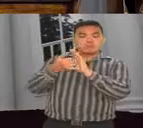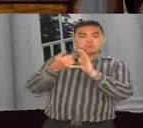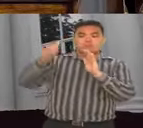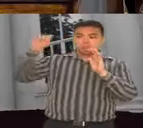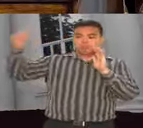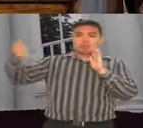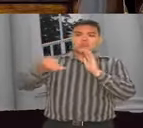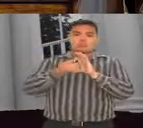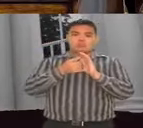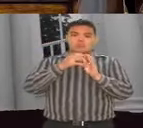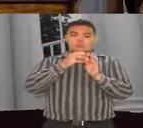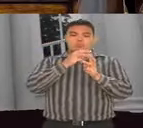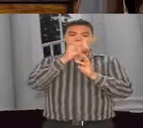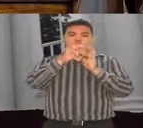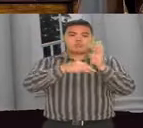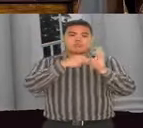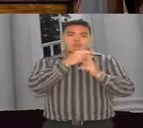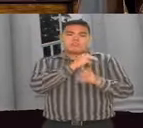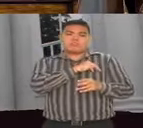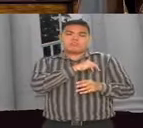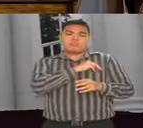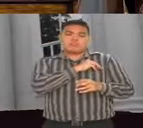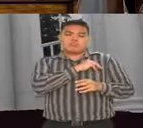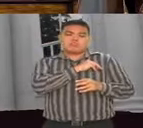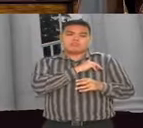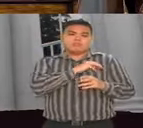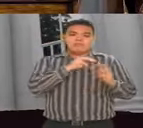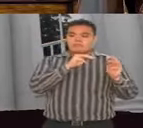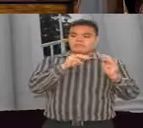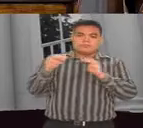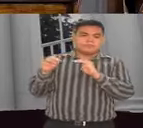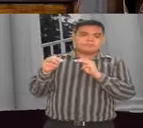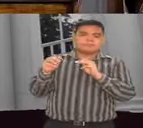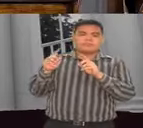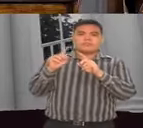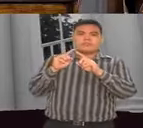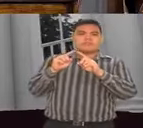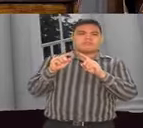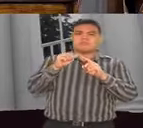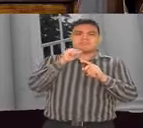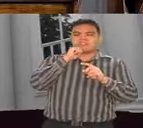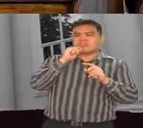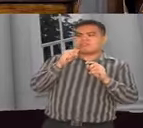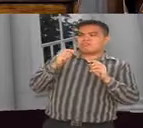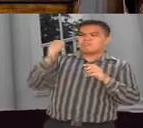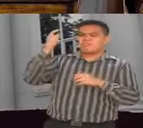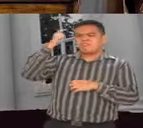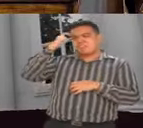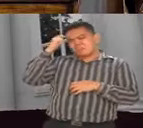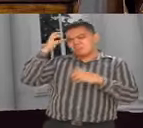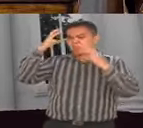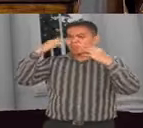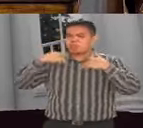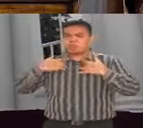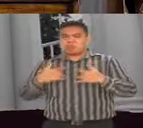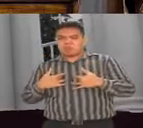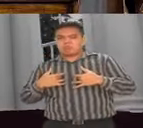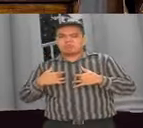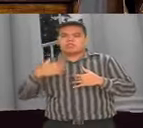nato nga movement, it just wouldn't register in my mind that God would take him home.